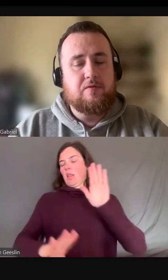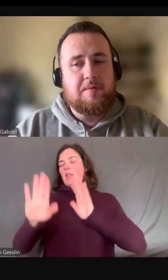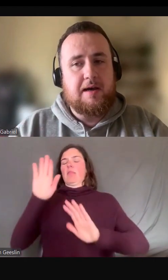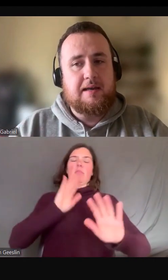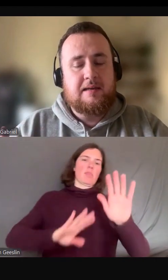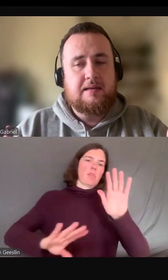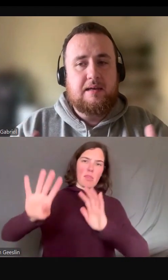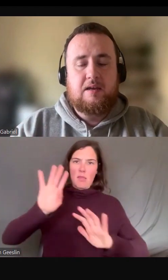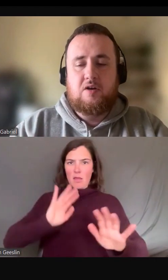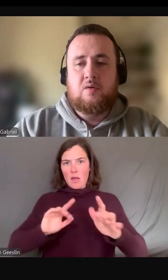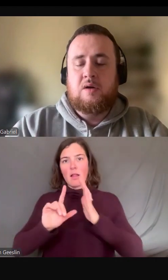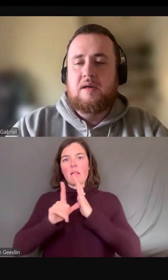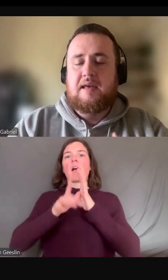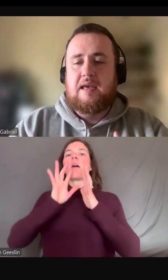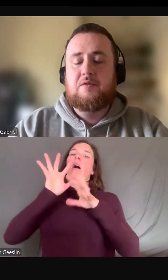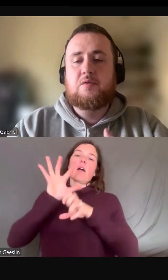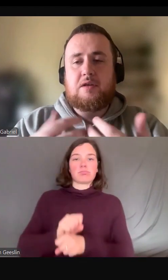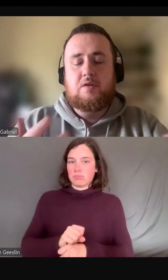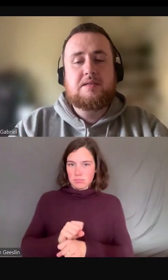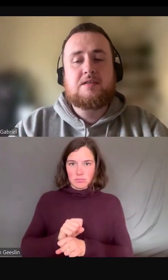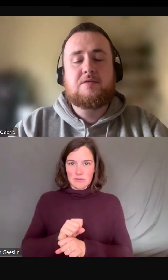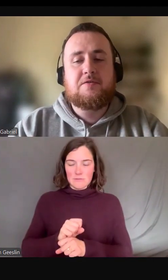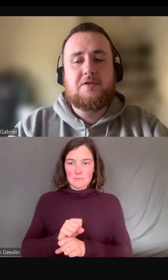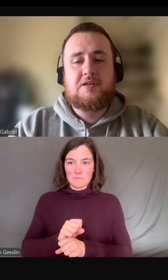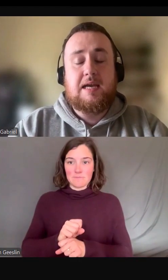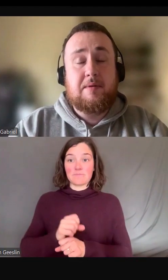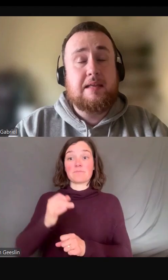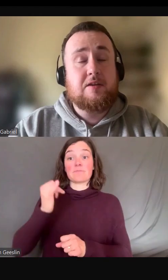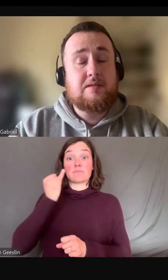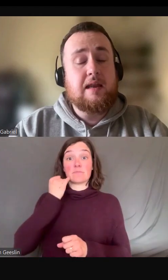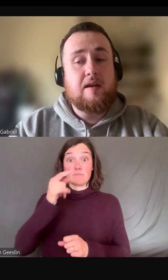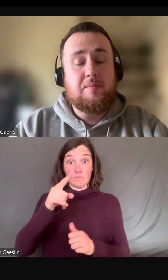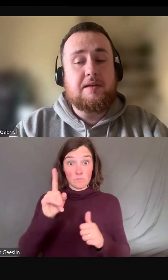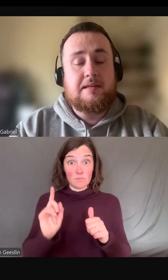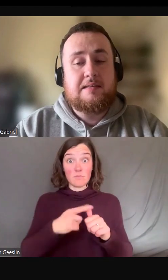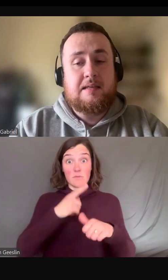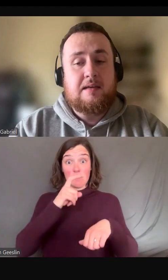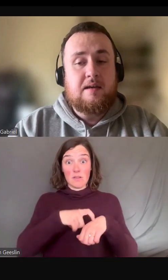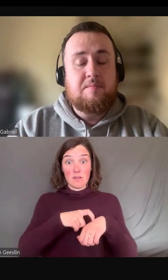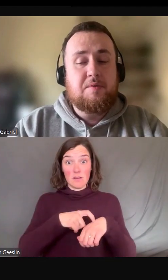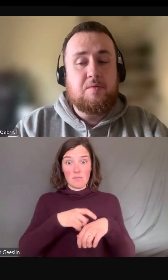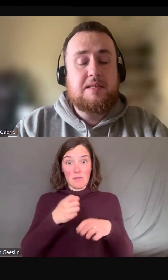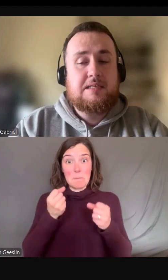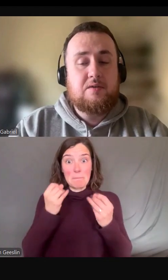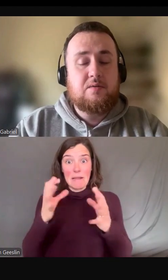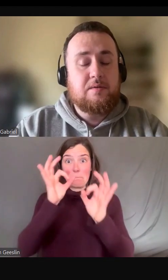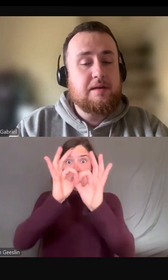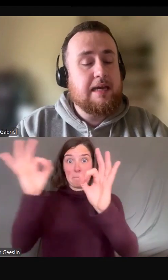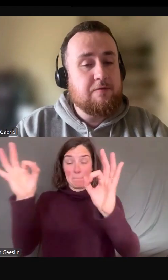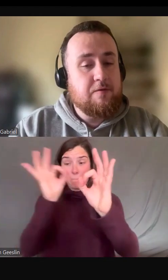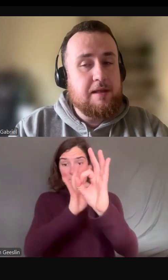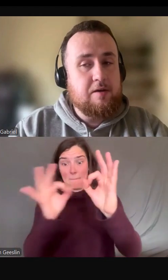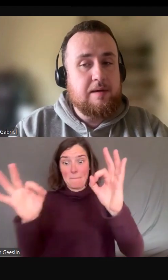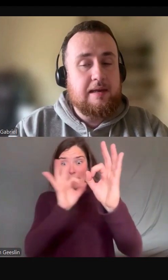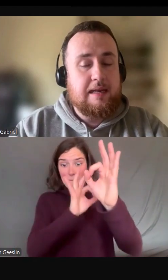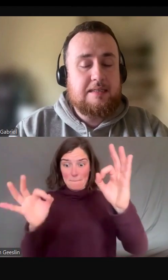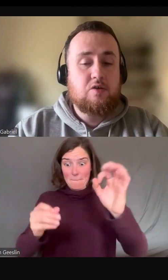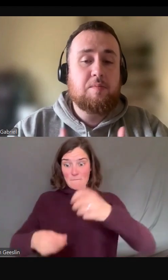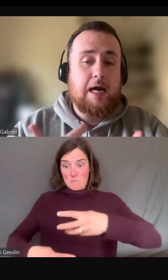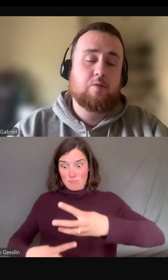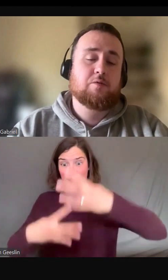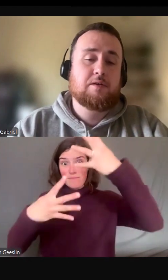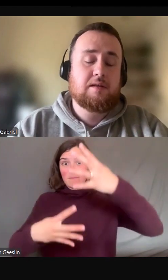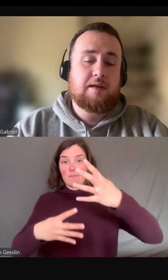improve upon. You know, if you use this for the first time, there's a lot of buttons, but once you get familiar with it, it's